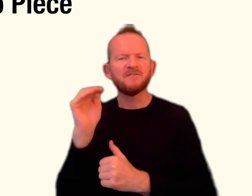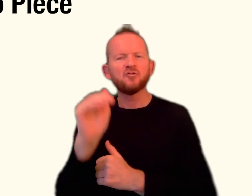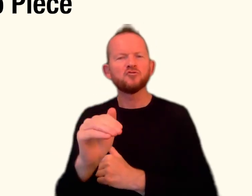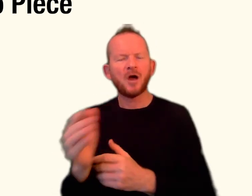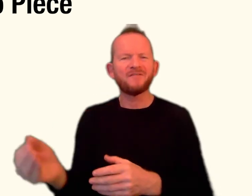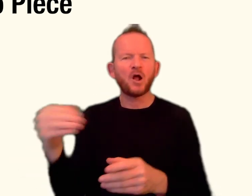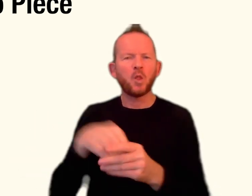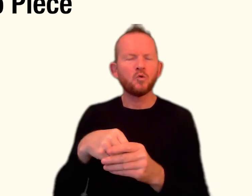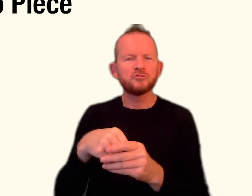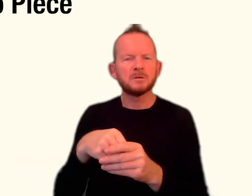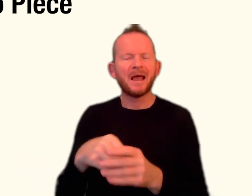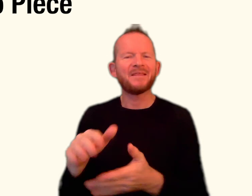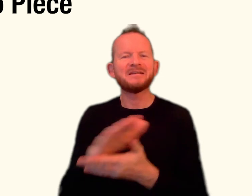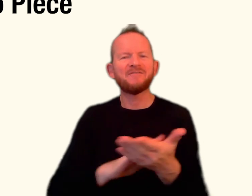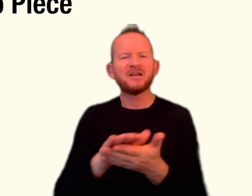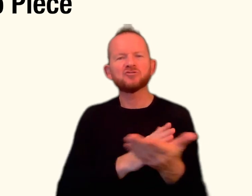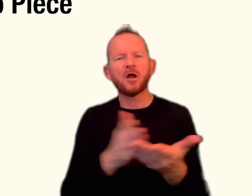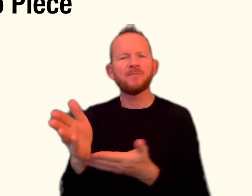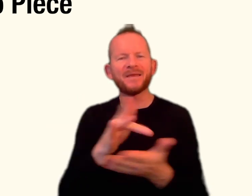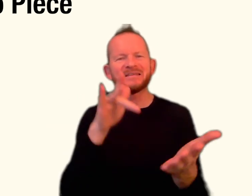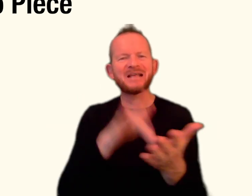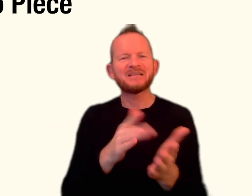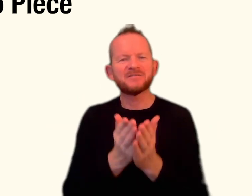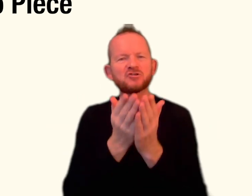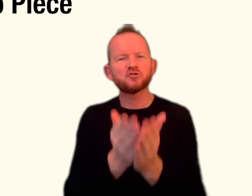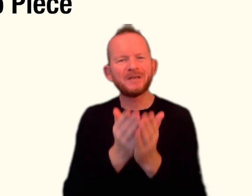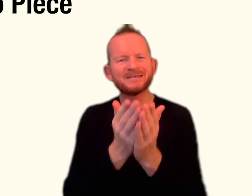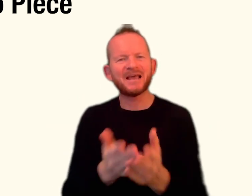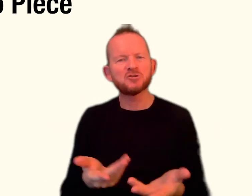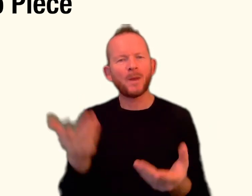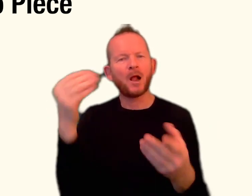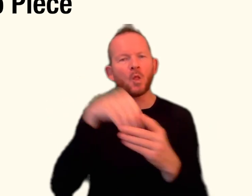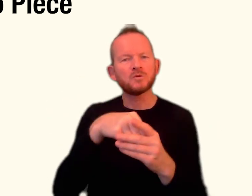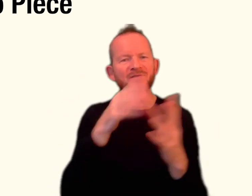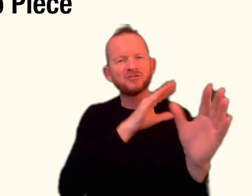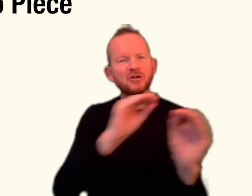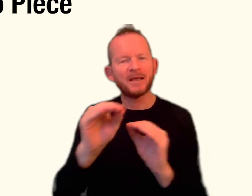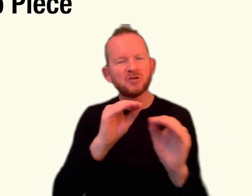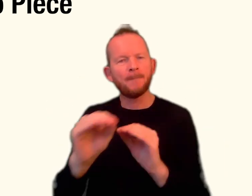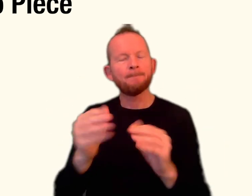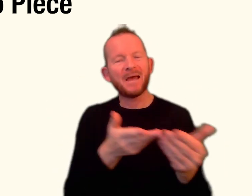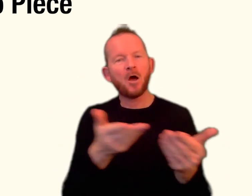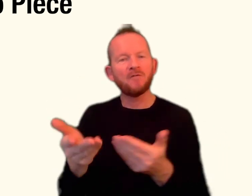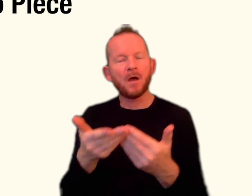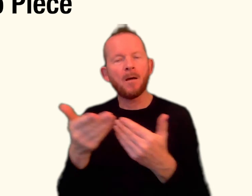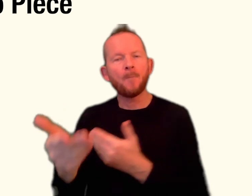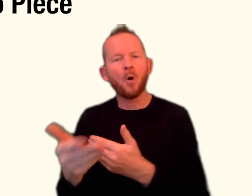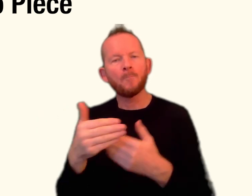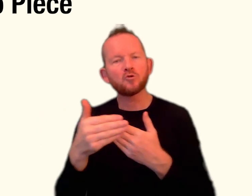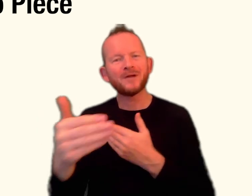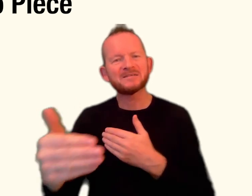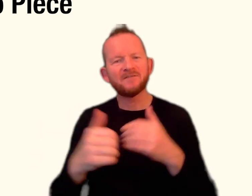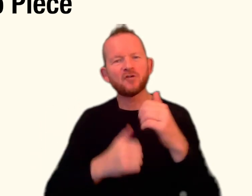As such, the definition offered by the Centre for Studies into Inclusive Education may offer a more progressive construct to aid